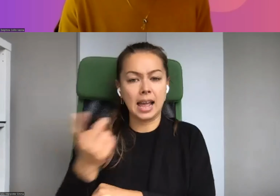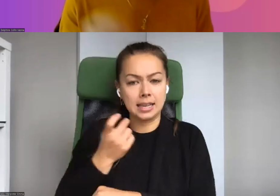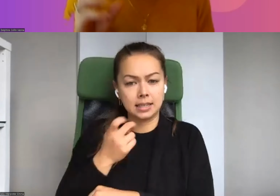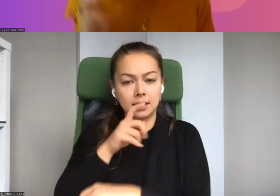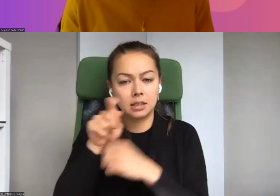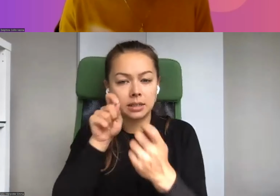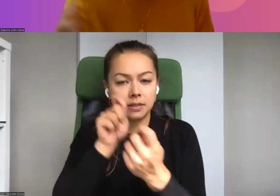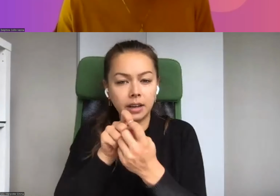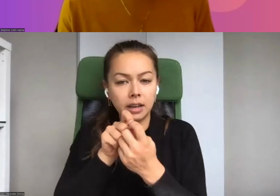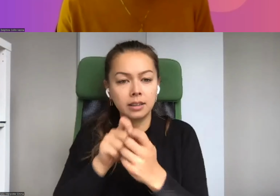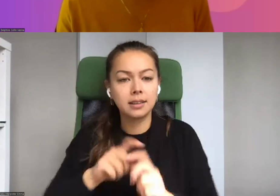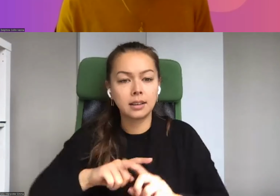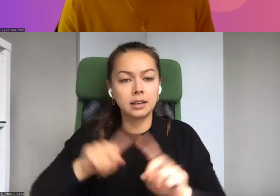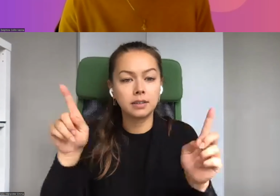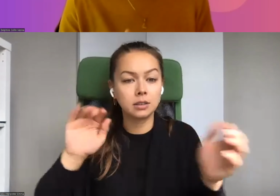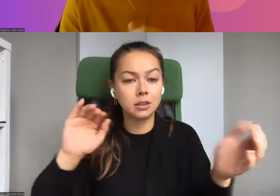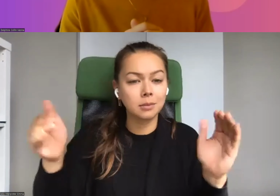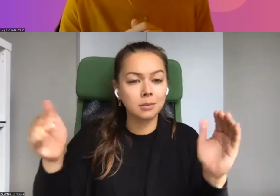developmental trauma,